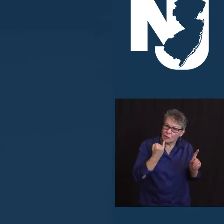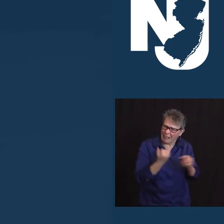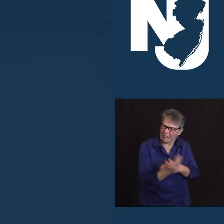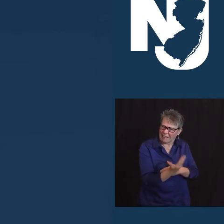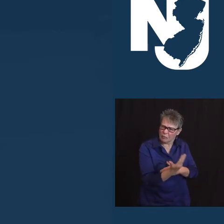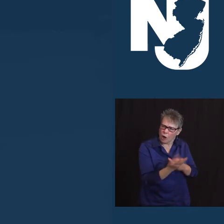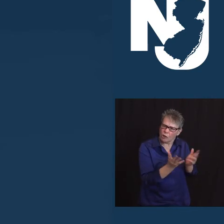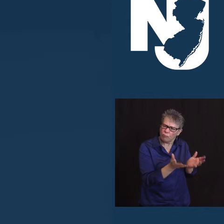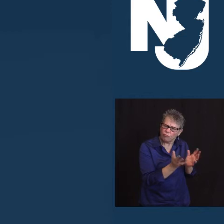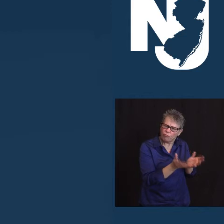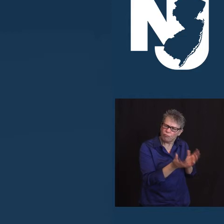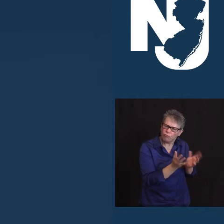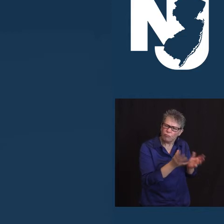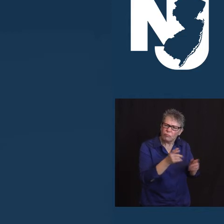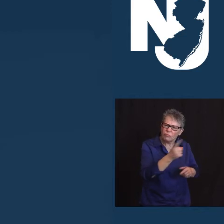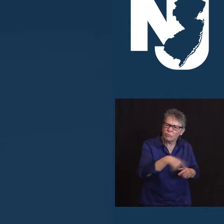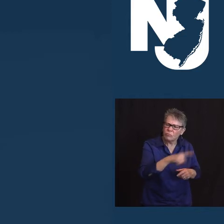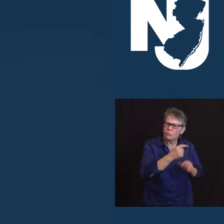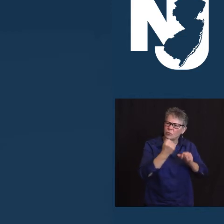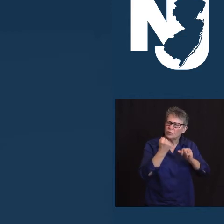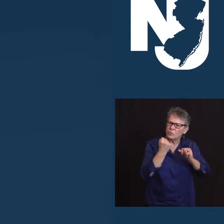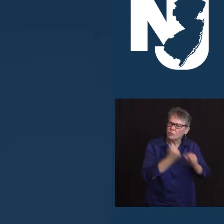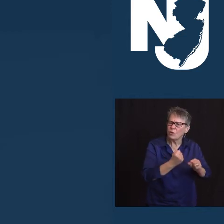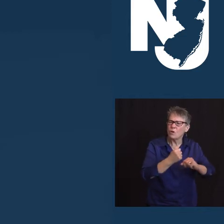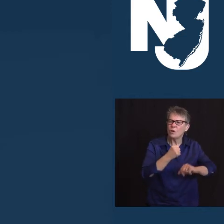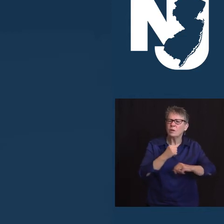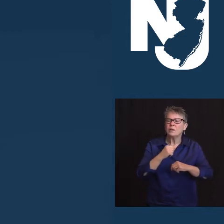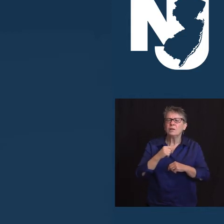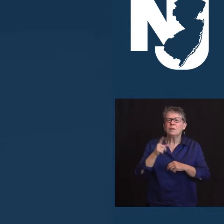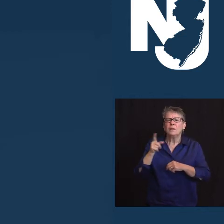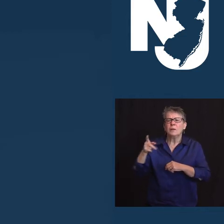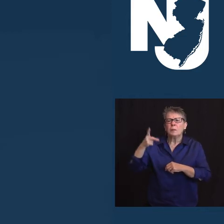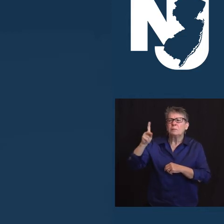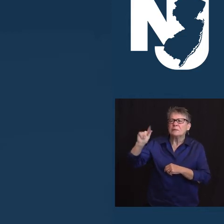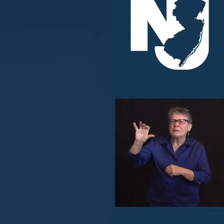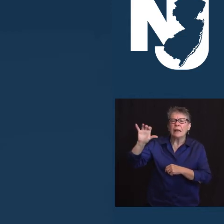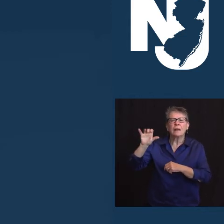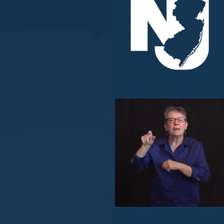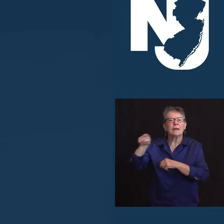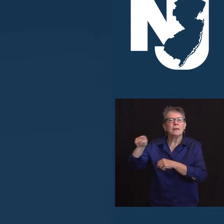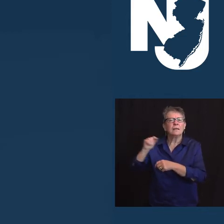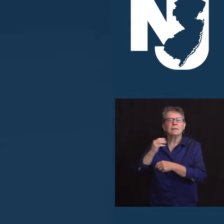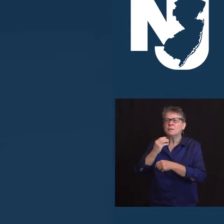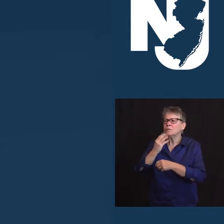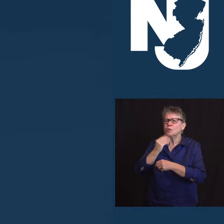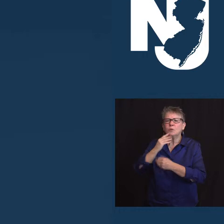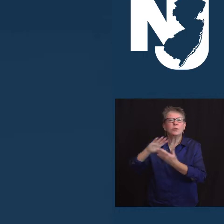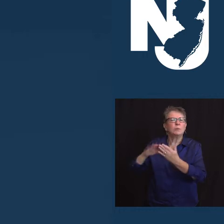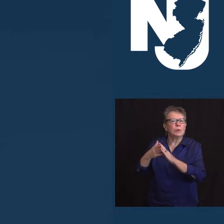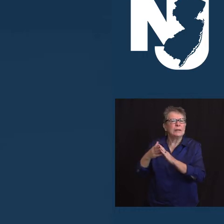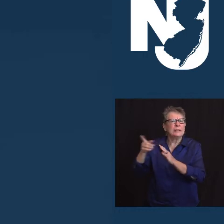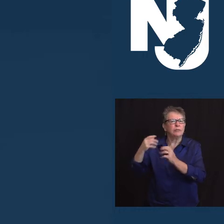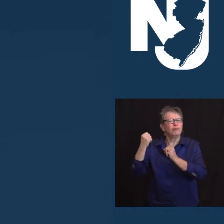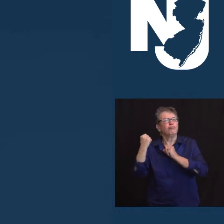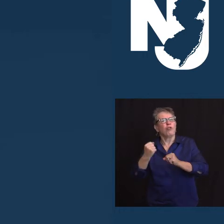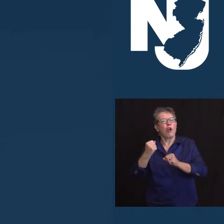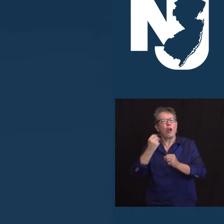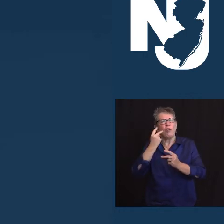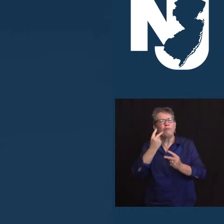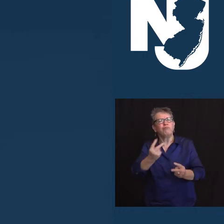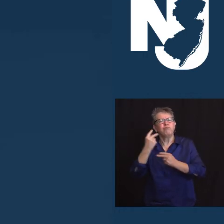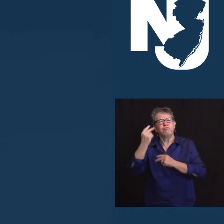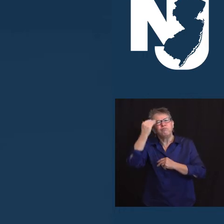Passaic, not just the family, but the Jewish communities in Passaic and Clifton in our thoughts as well. Rabbi, may your memory be a